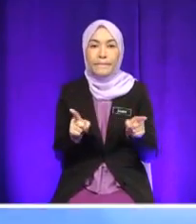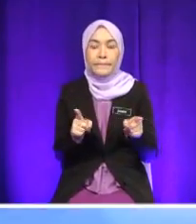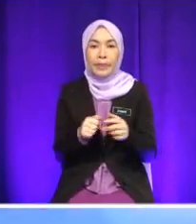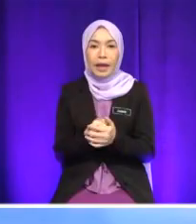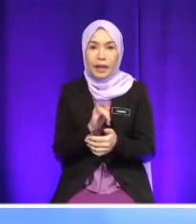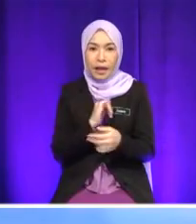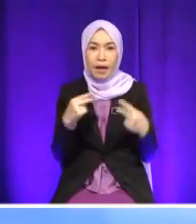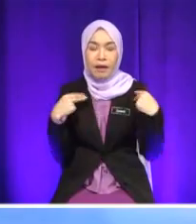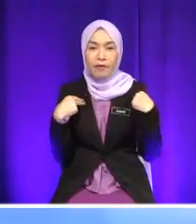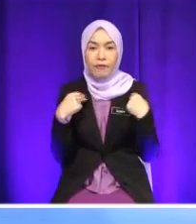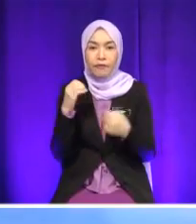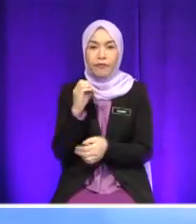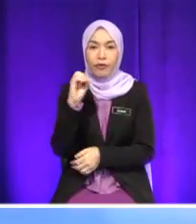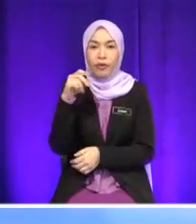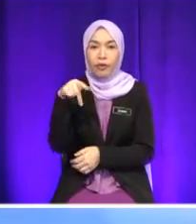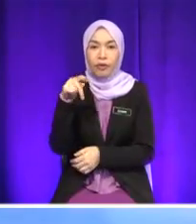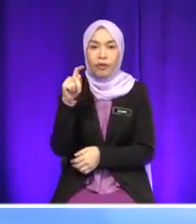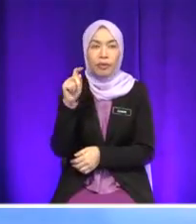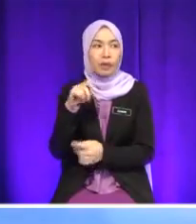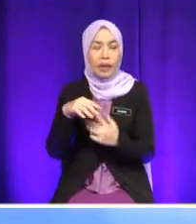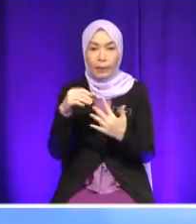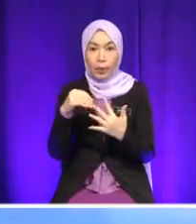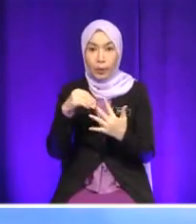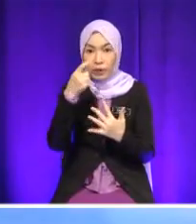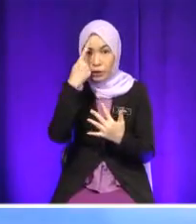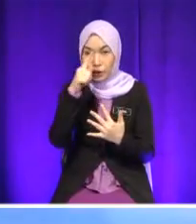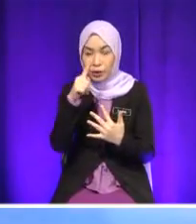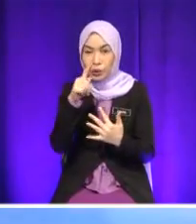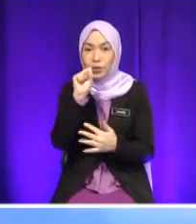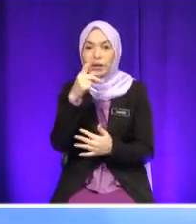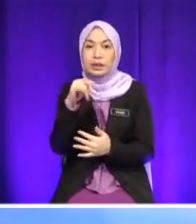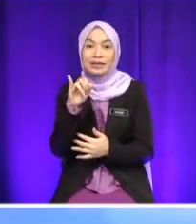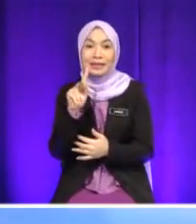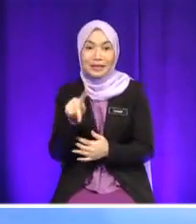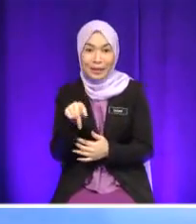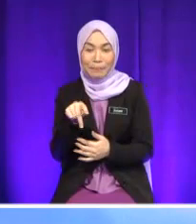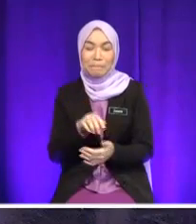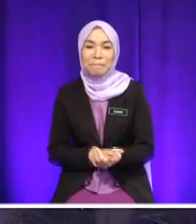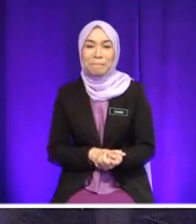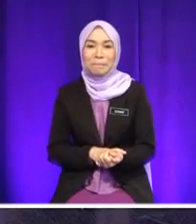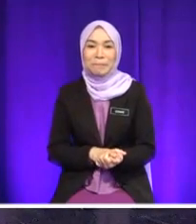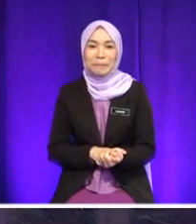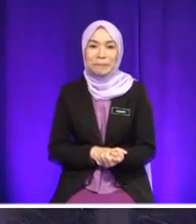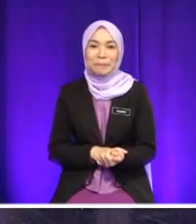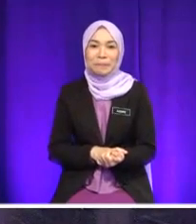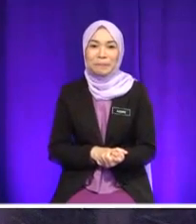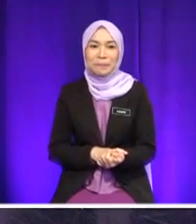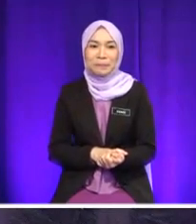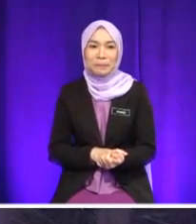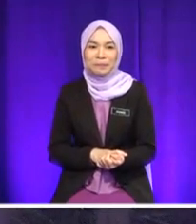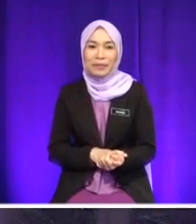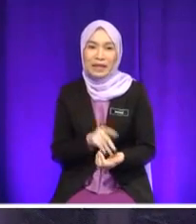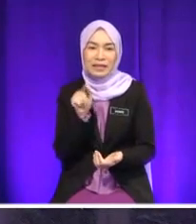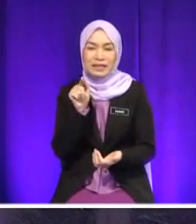an option to watch the advertisement, but I can click skip maybe after 5 seconds, I don't mind doing that instead of paying. Oh, okay, Yeah. yeah. All right,